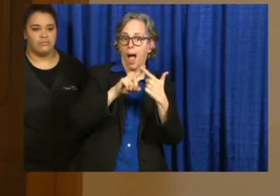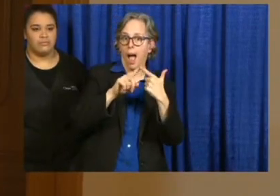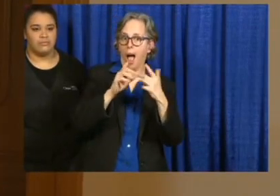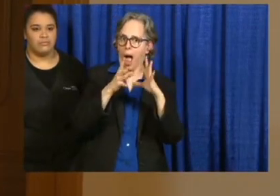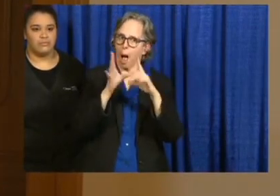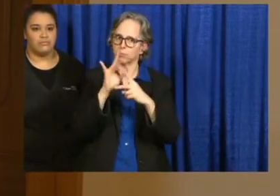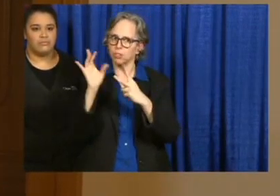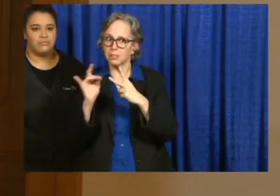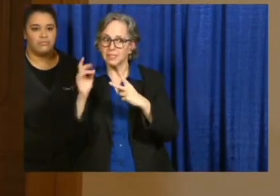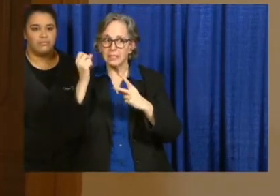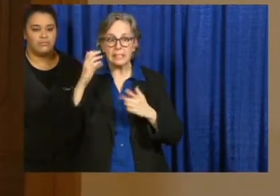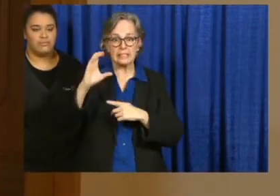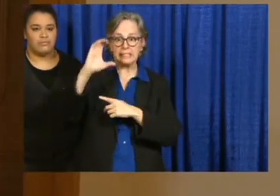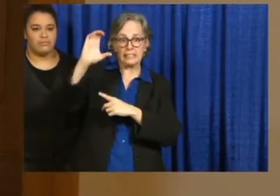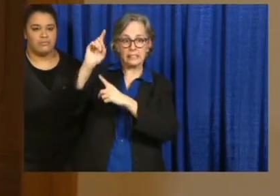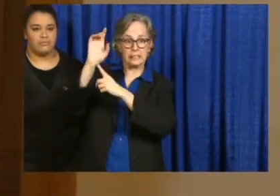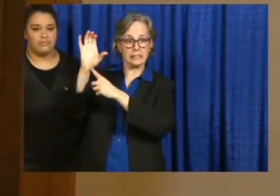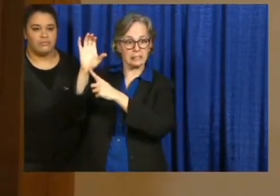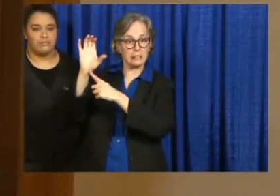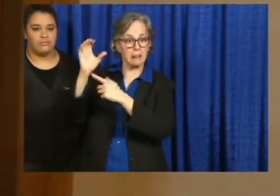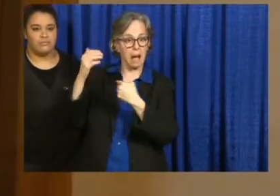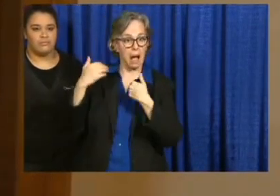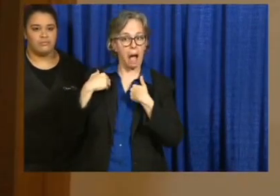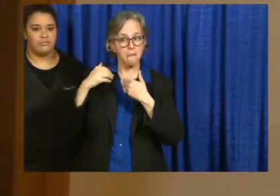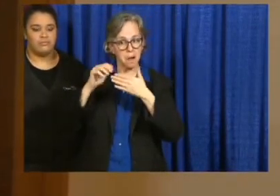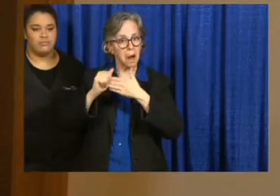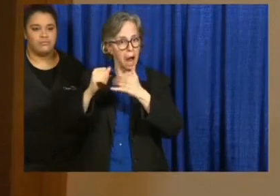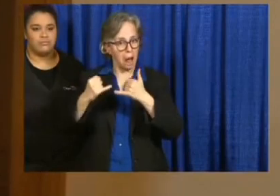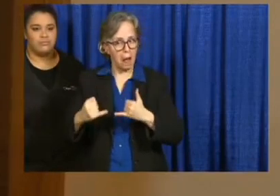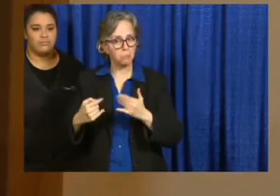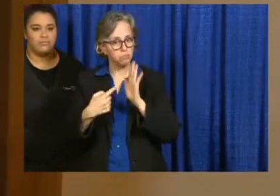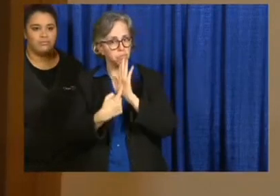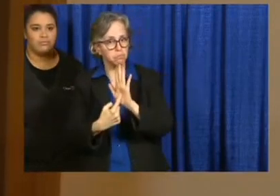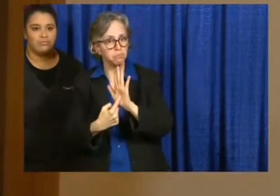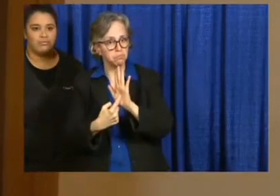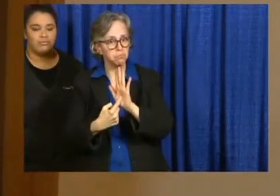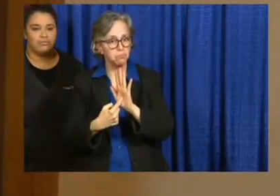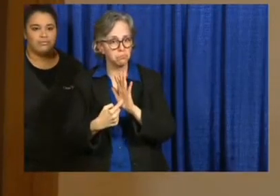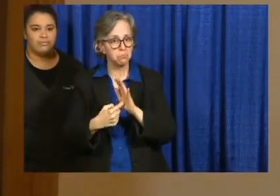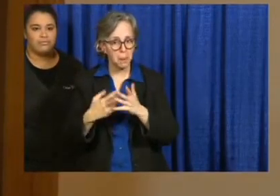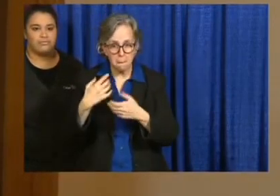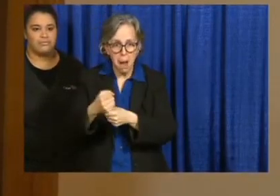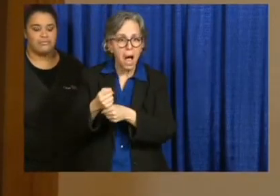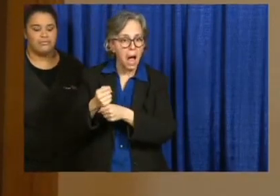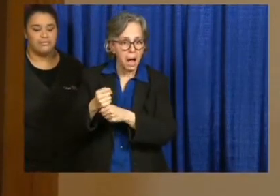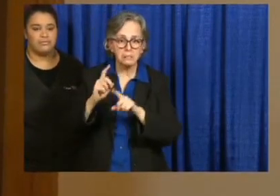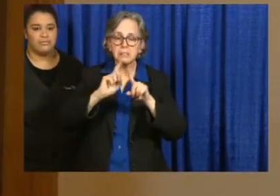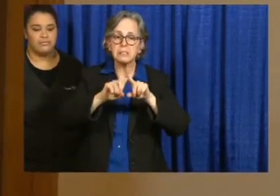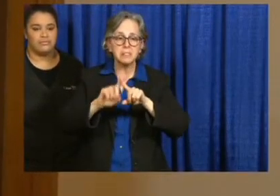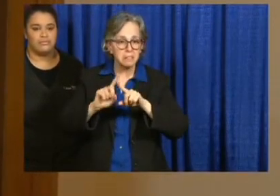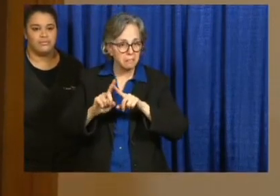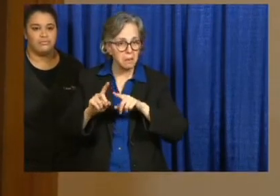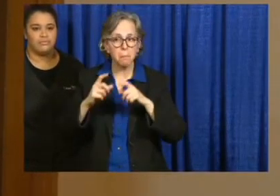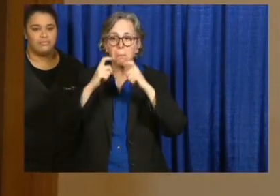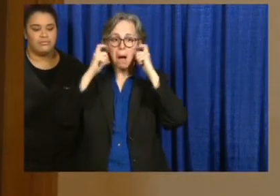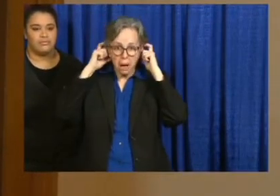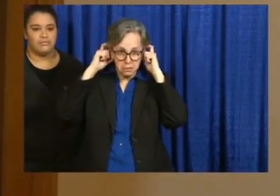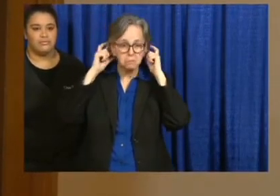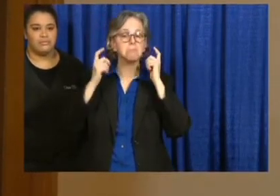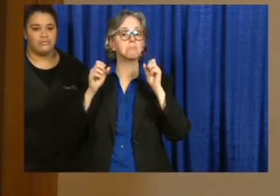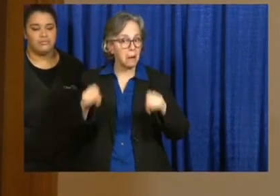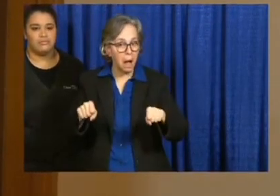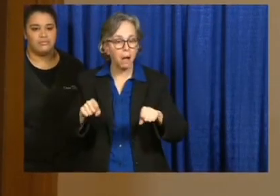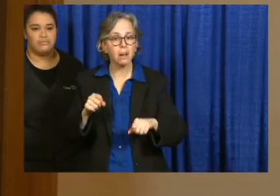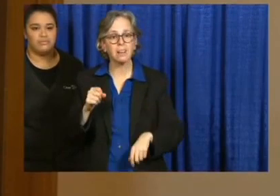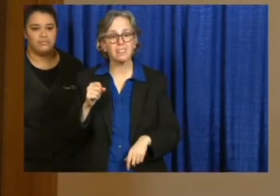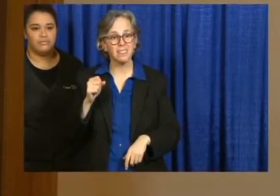of cloth. So I'm anxiously awaiting this guidance alongside you. But definitely, I think a lot of people have